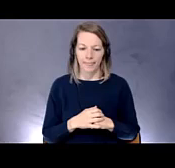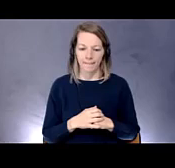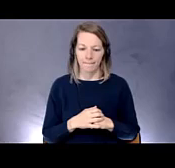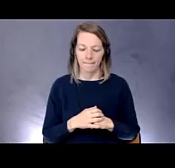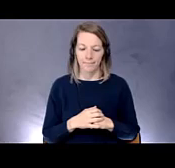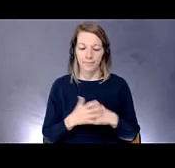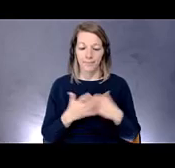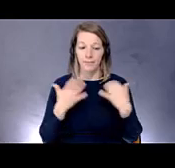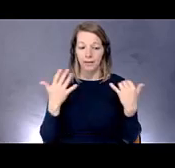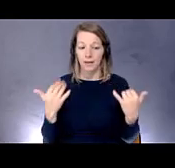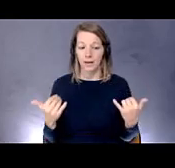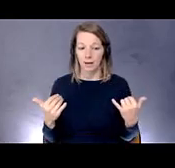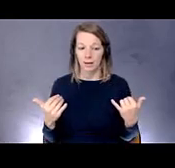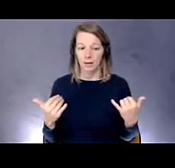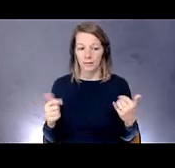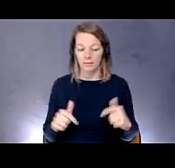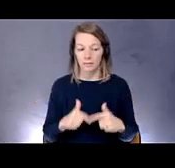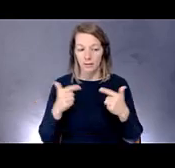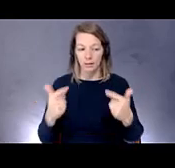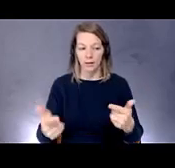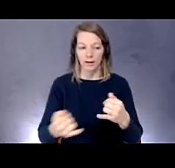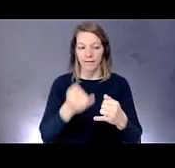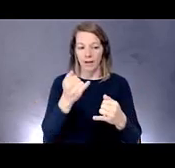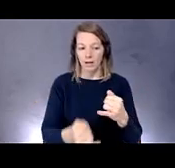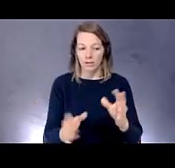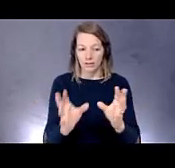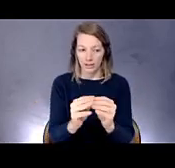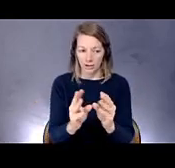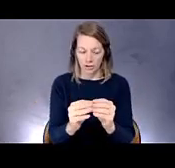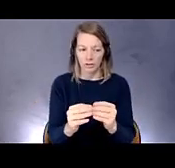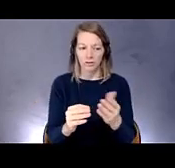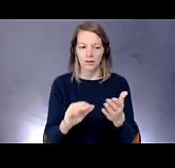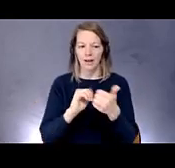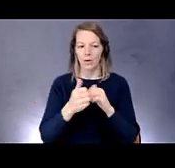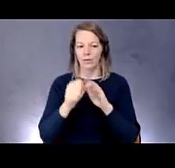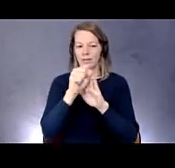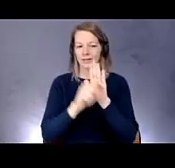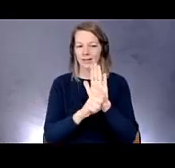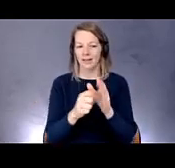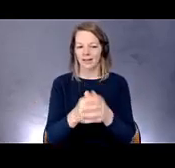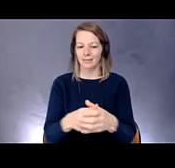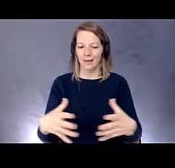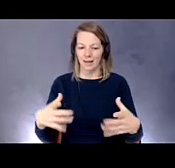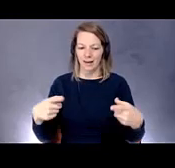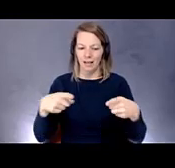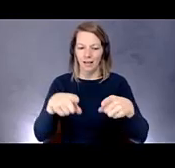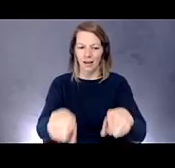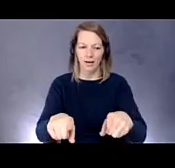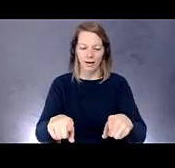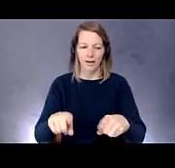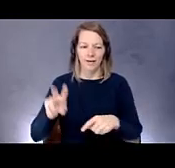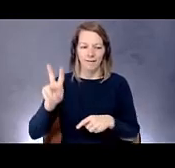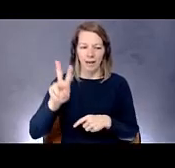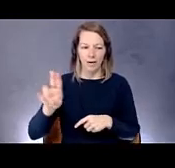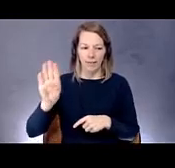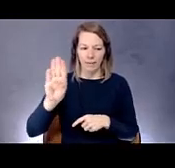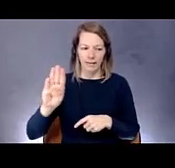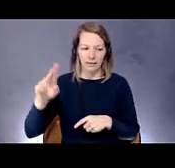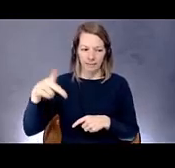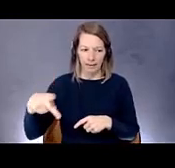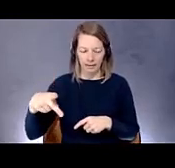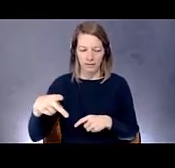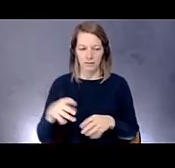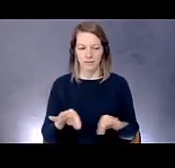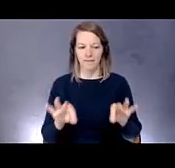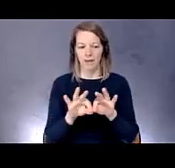now I'm going to turn this over to our final session, and that is how the state is expanding and aligning value-based payments, which are such critical